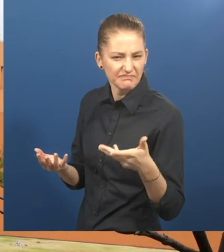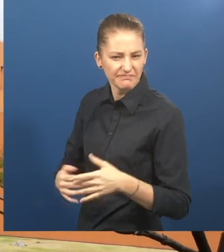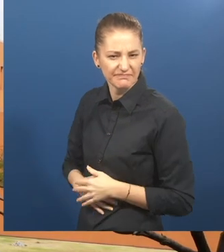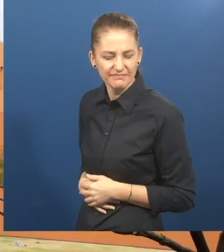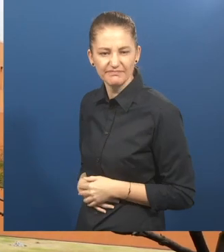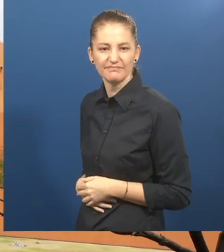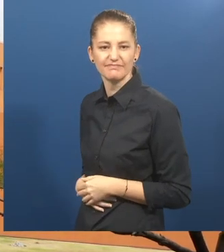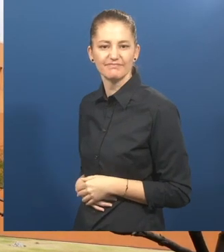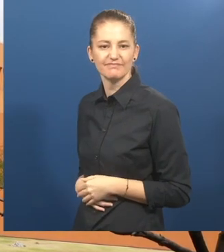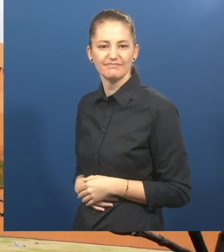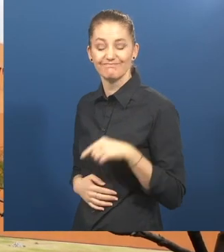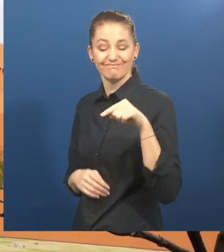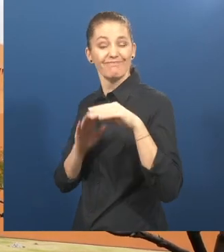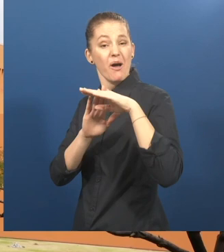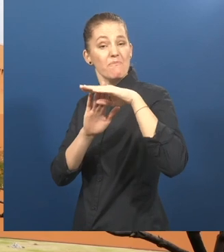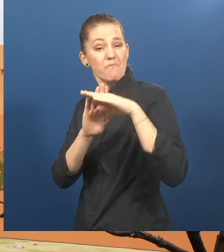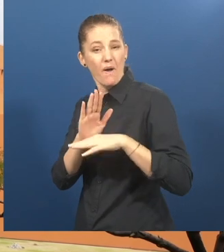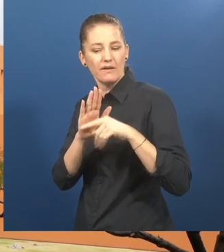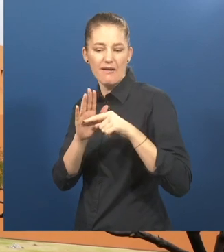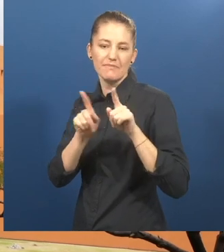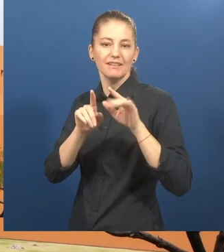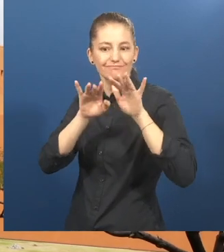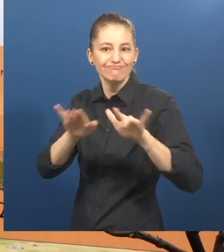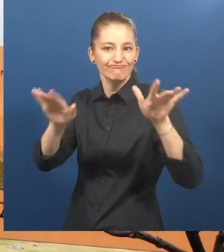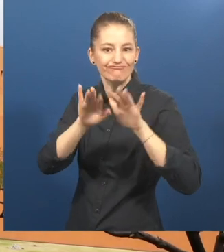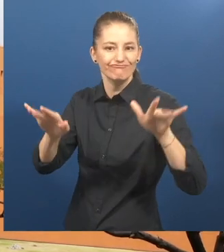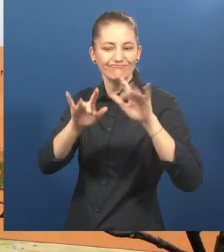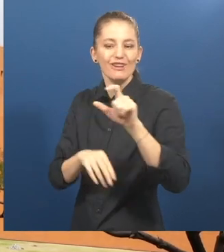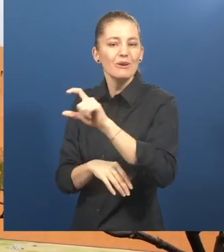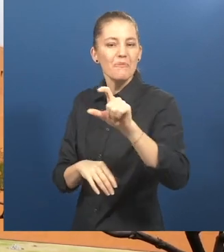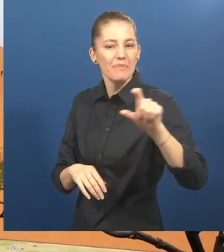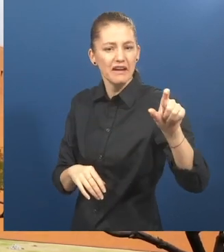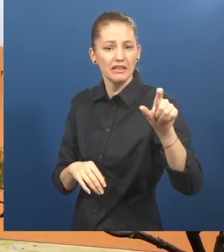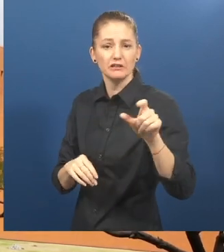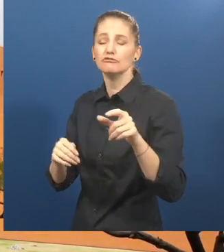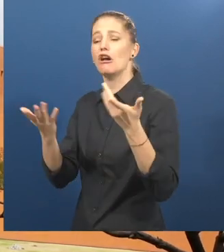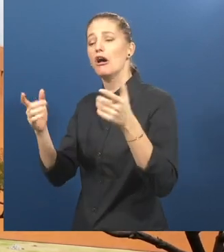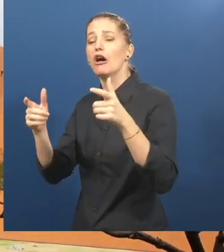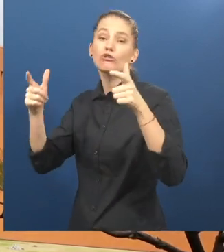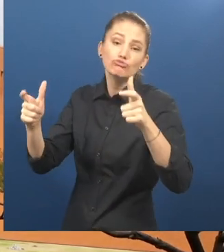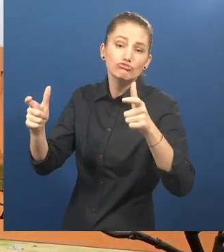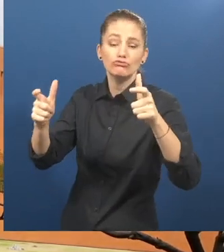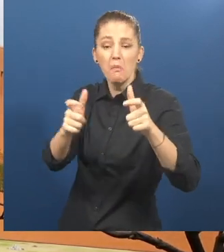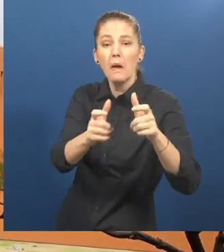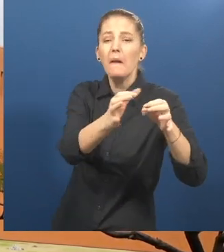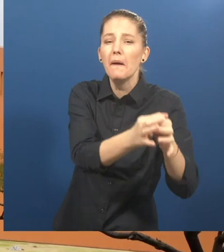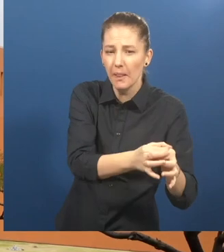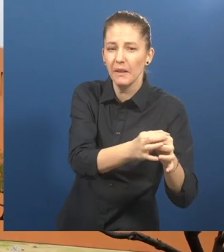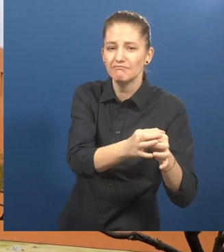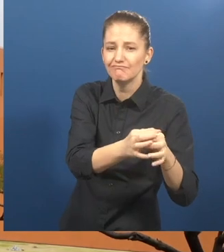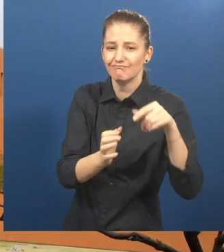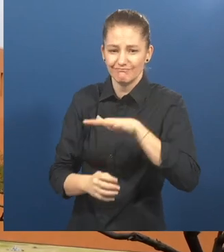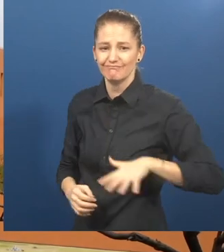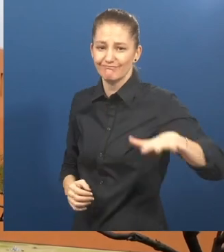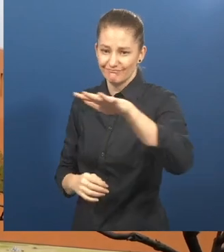Logro. I managed to turn this into an inspiration program for all the small, medium and micro enterprises